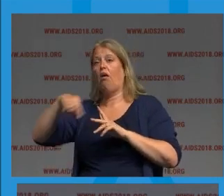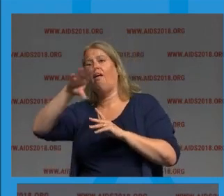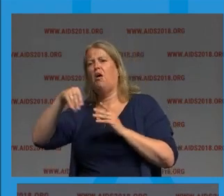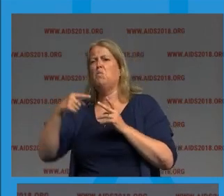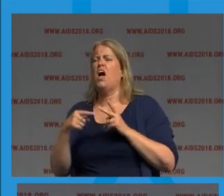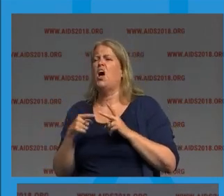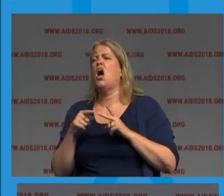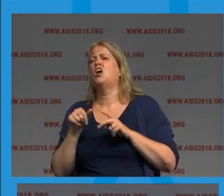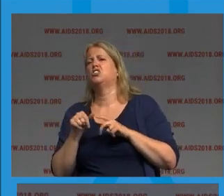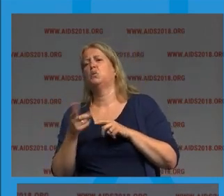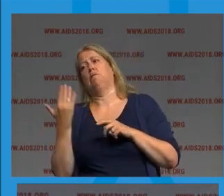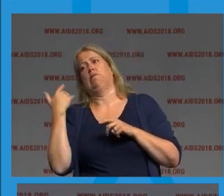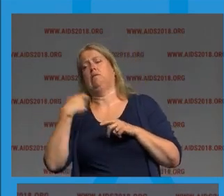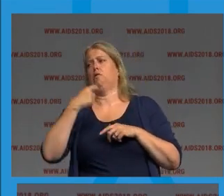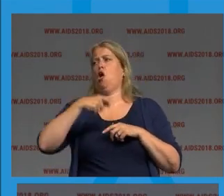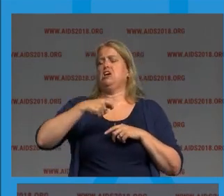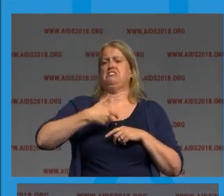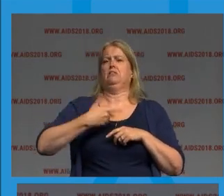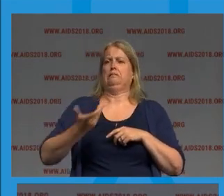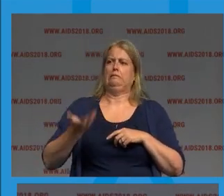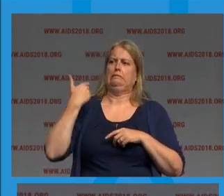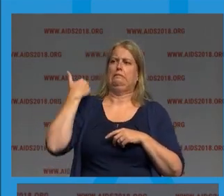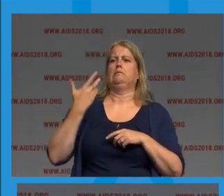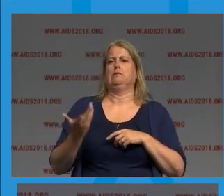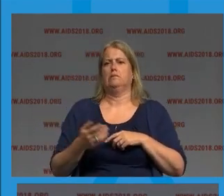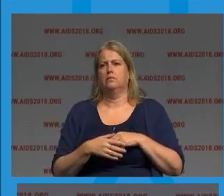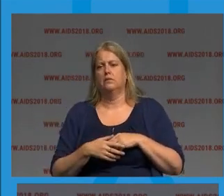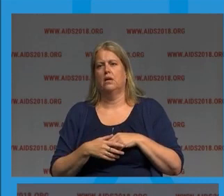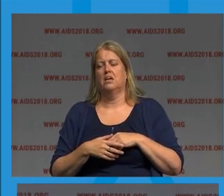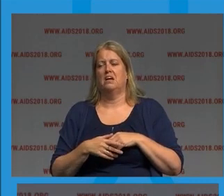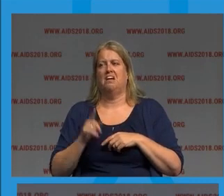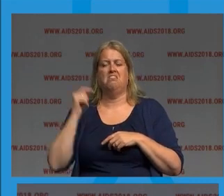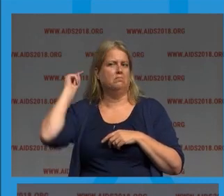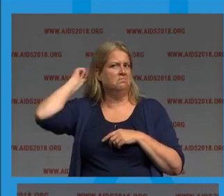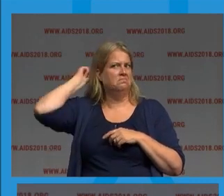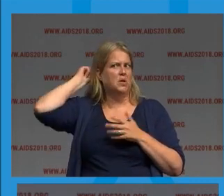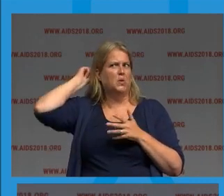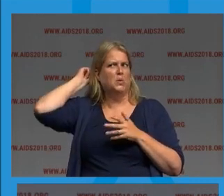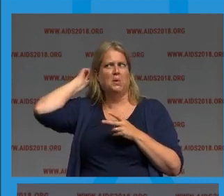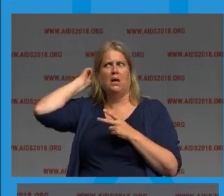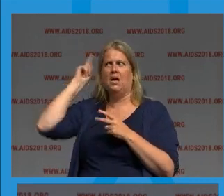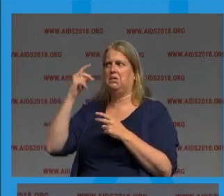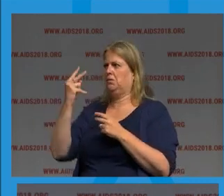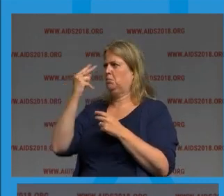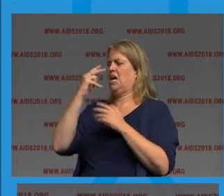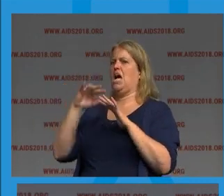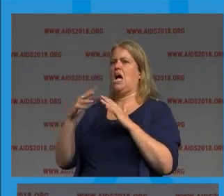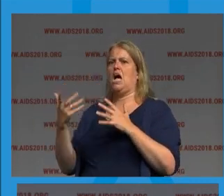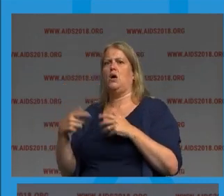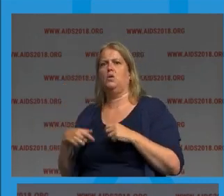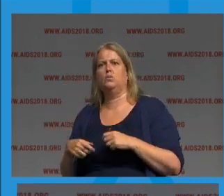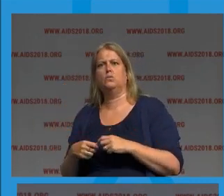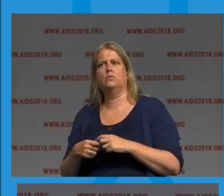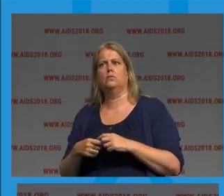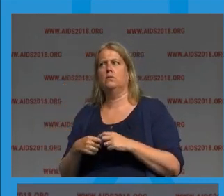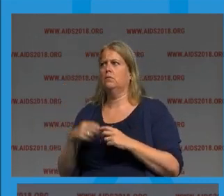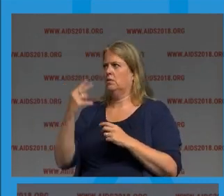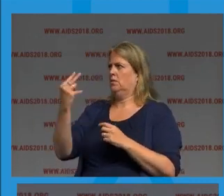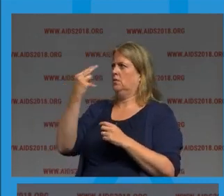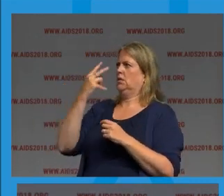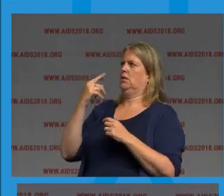also prosecuted, and thinking about, oh my God, what would they think about that? You know, what would they think about